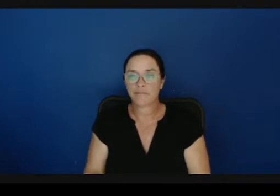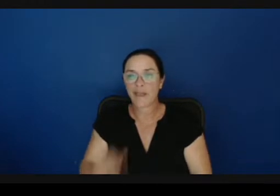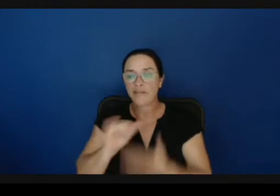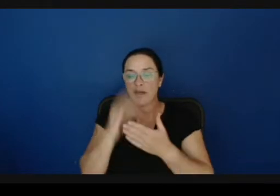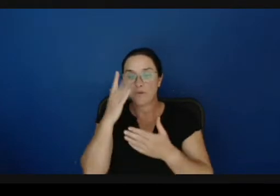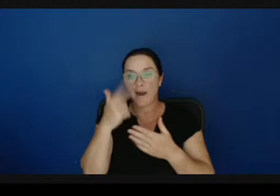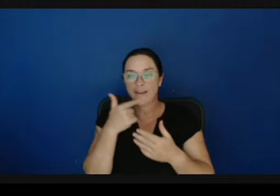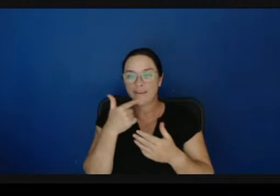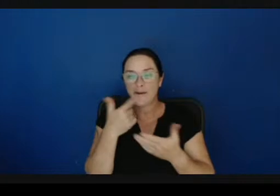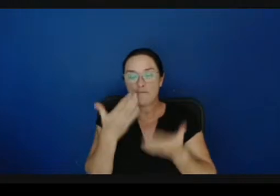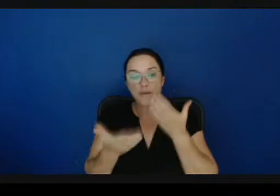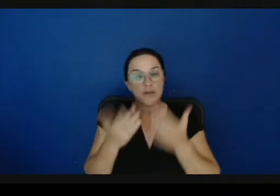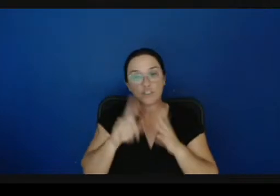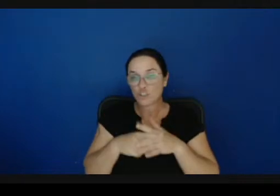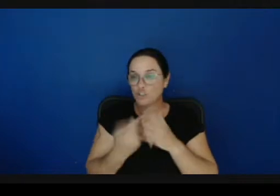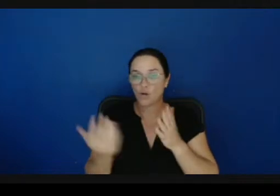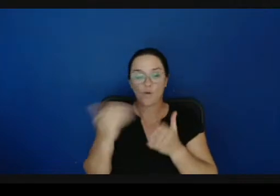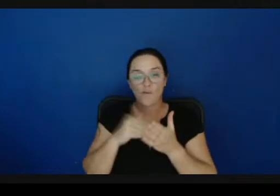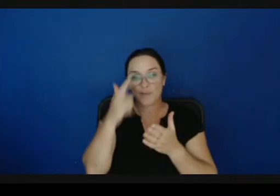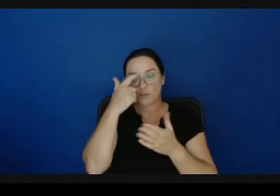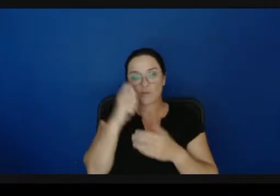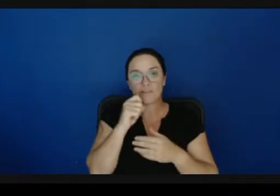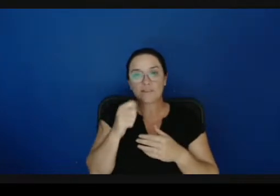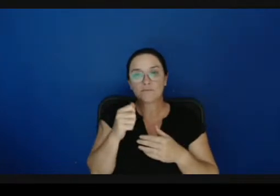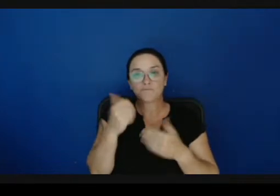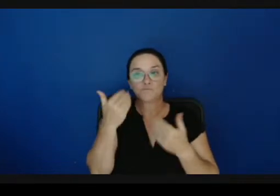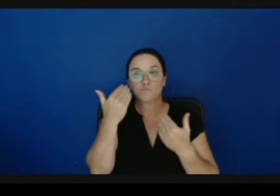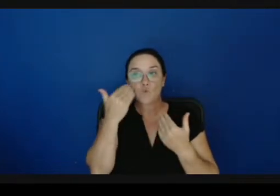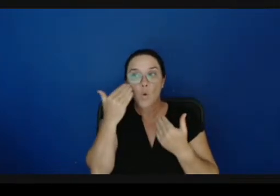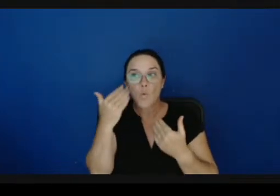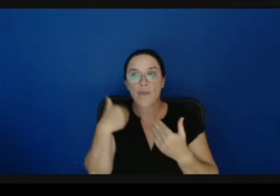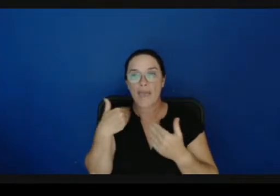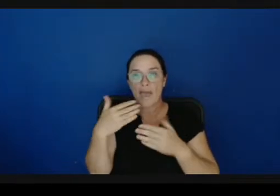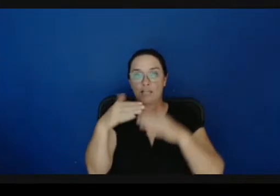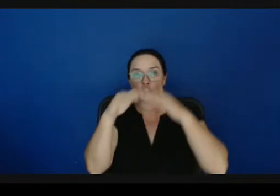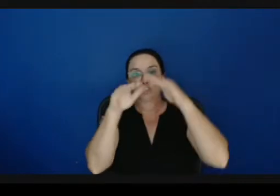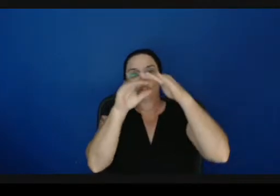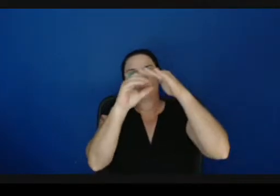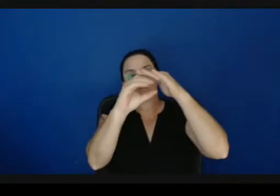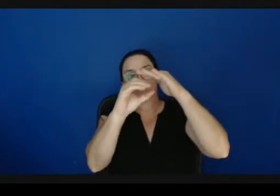never been working with the idea that we even have a shallowest chamber on Mauna Loa ever before.